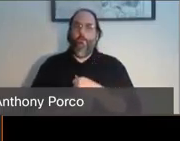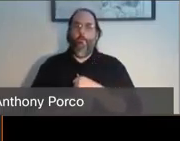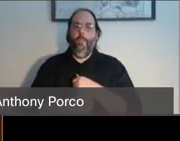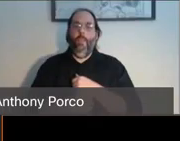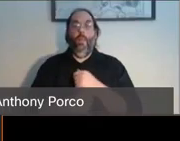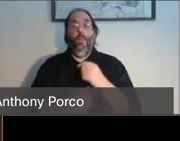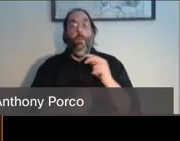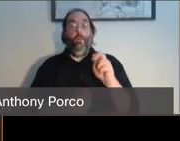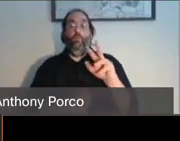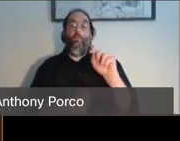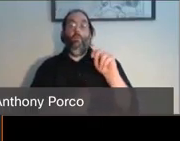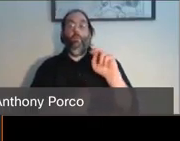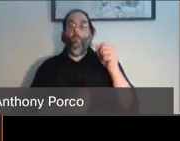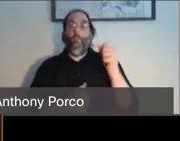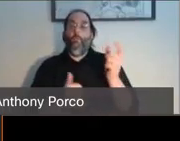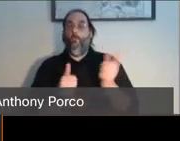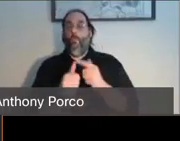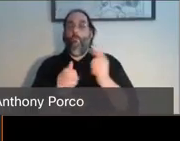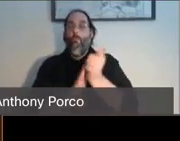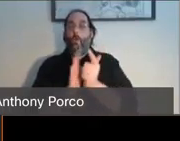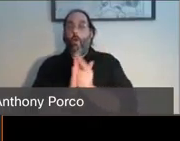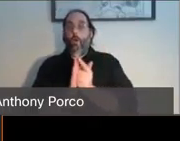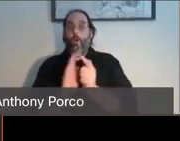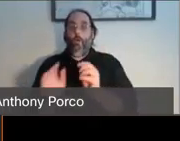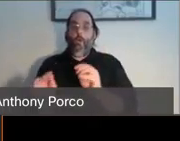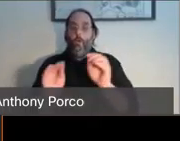According to the first law in Newton of motion,